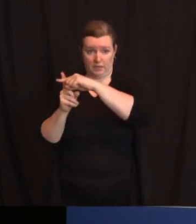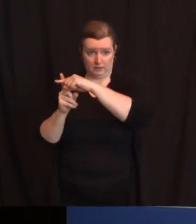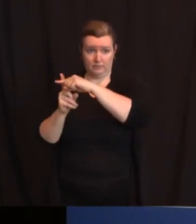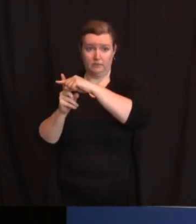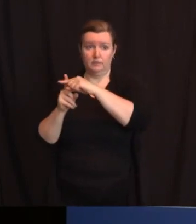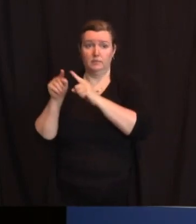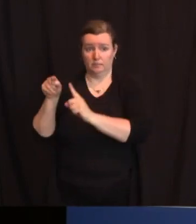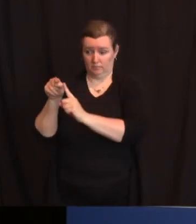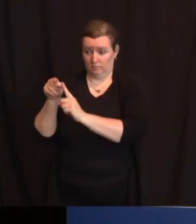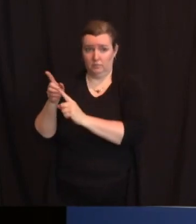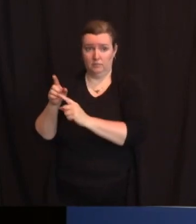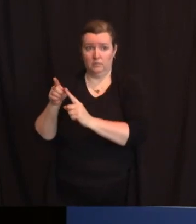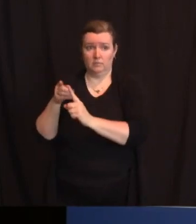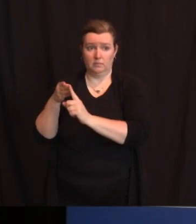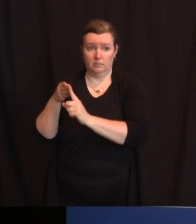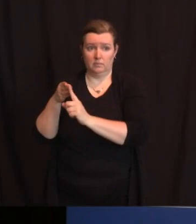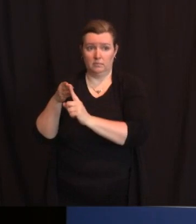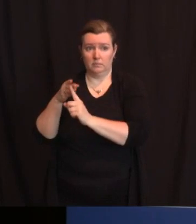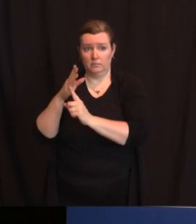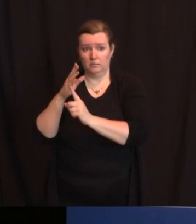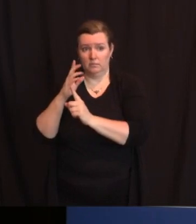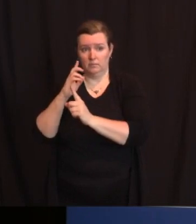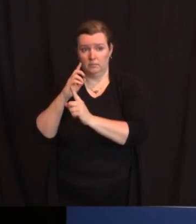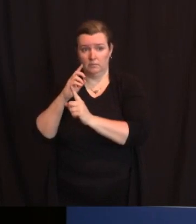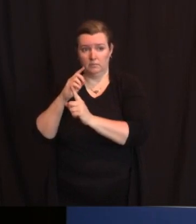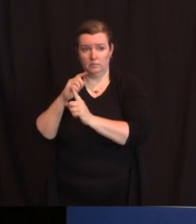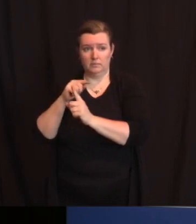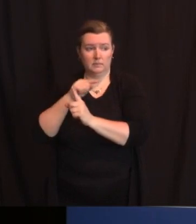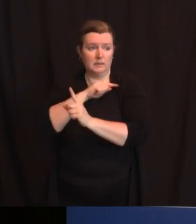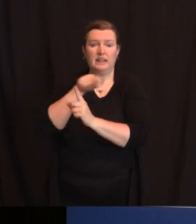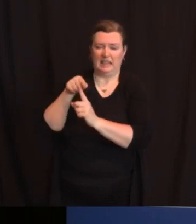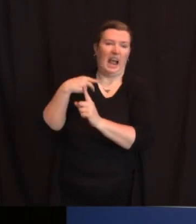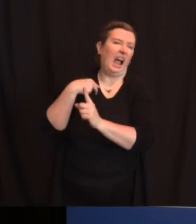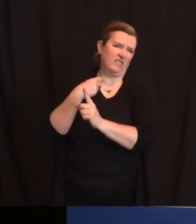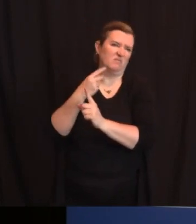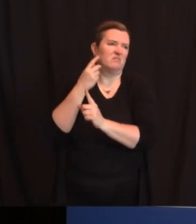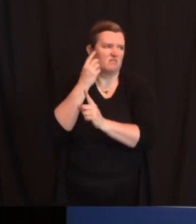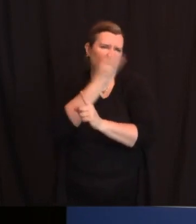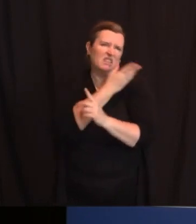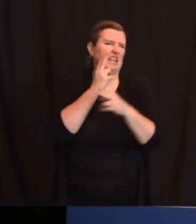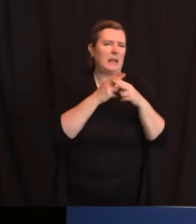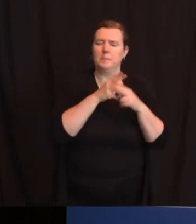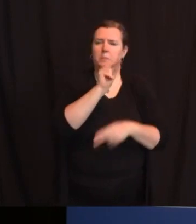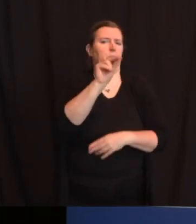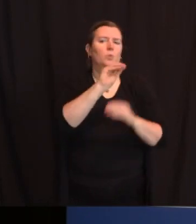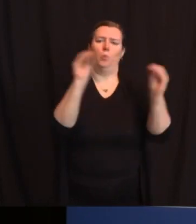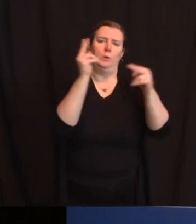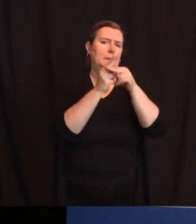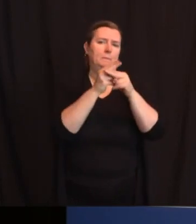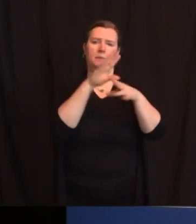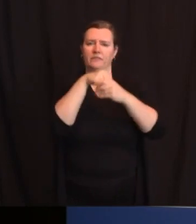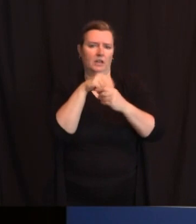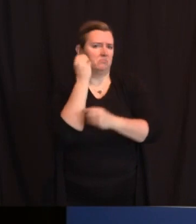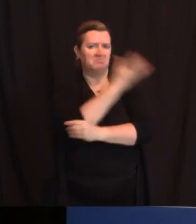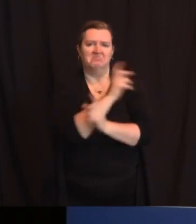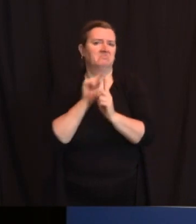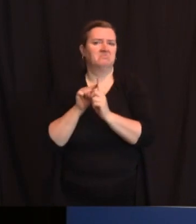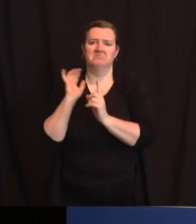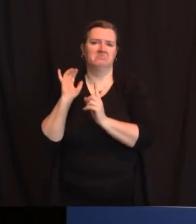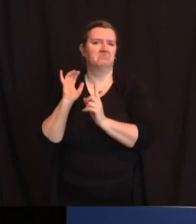So again, that's why we kind of try to maintain, the distinction between the case interview and as well as the contact